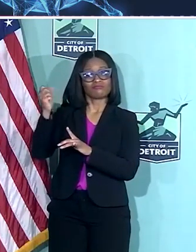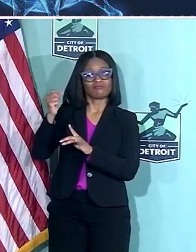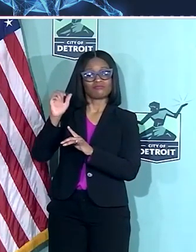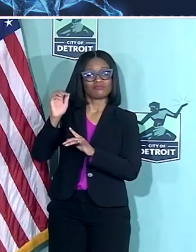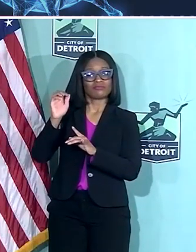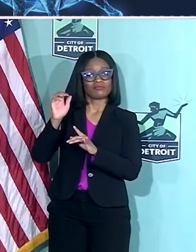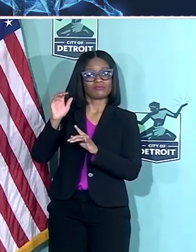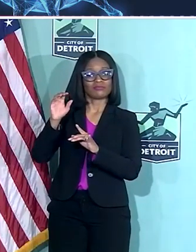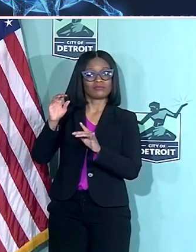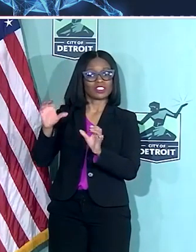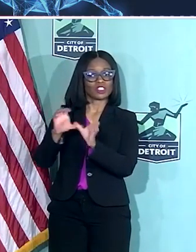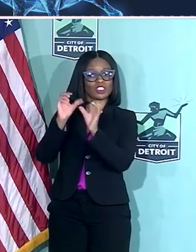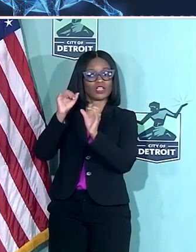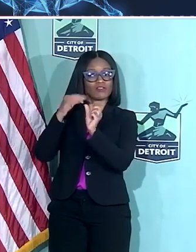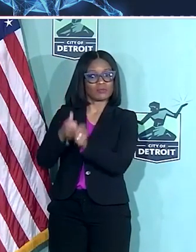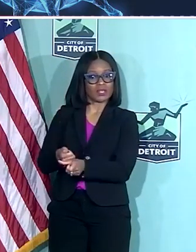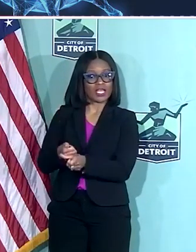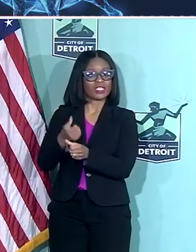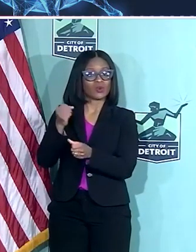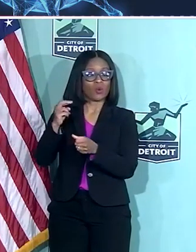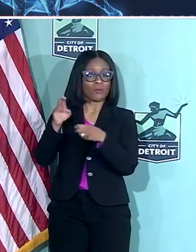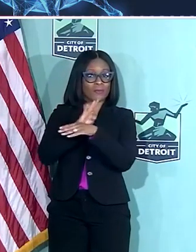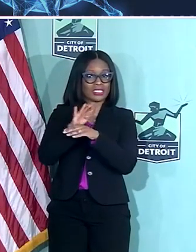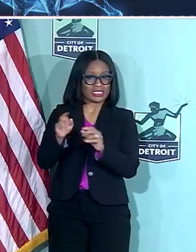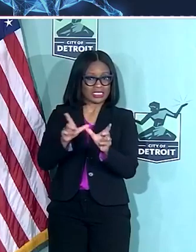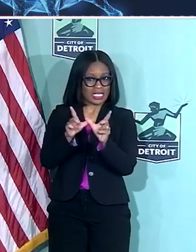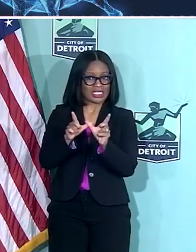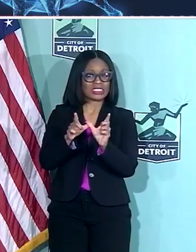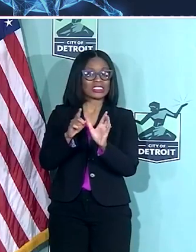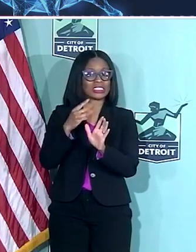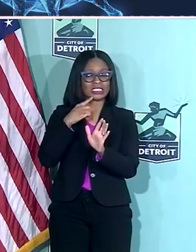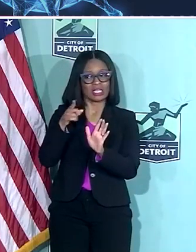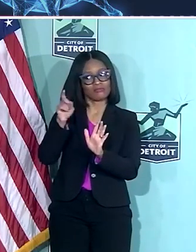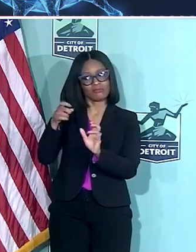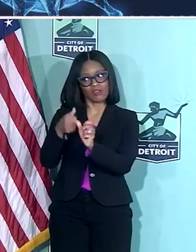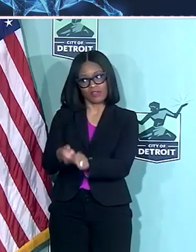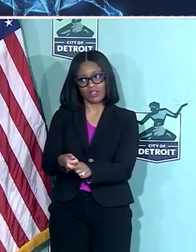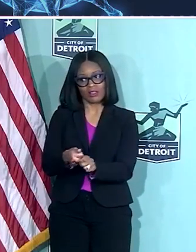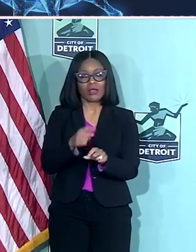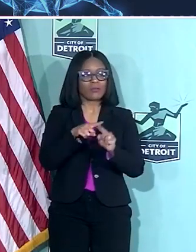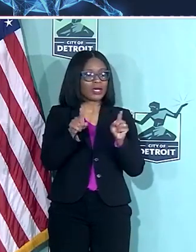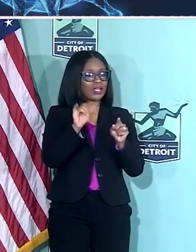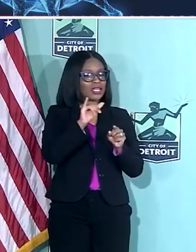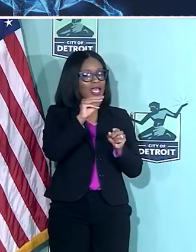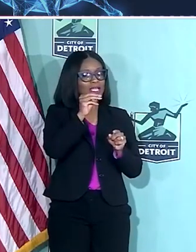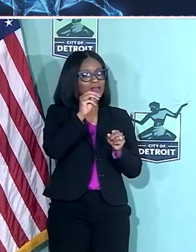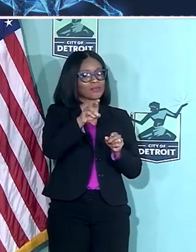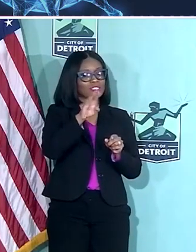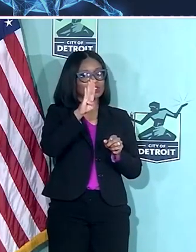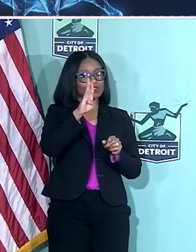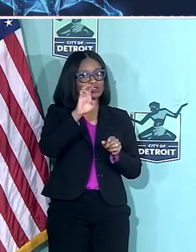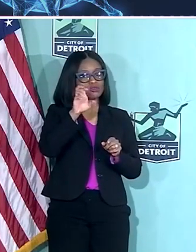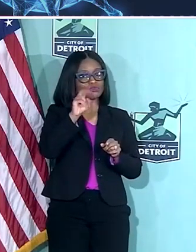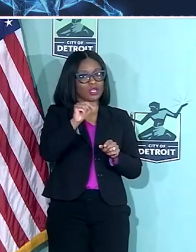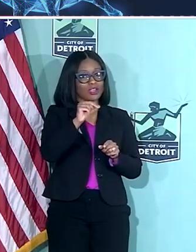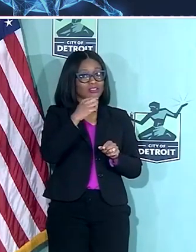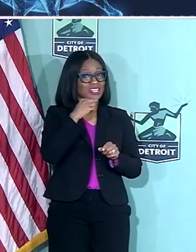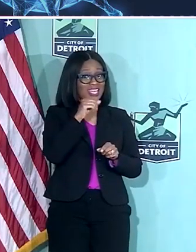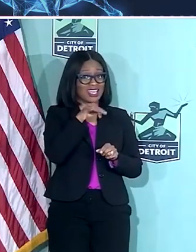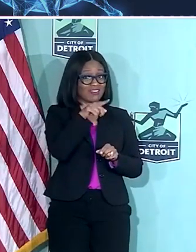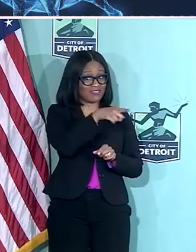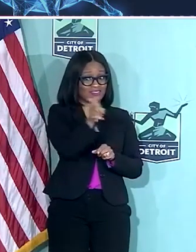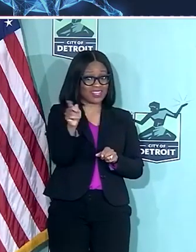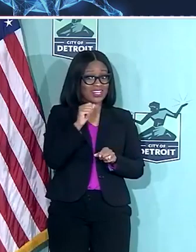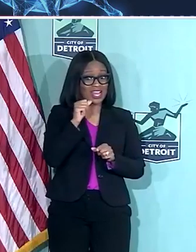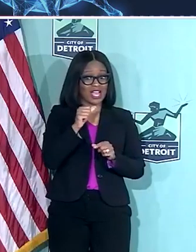now, we're expecting to be voluntary, and I would say, as Mr. Brown said, if you are not protecting your customers,